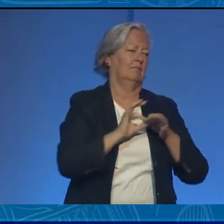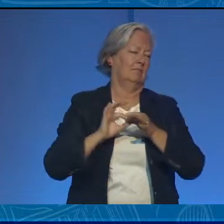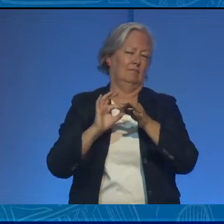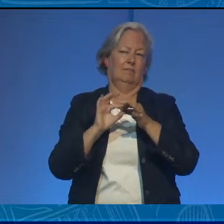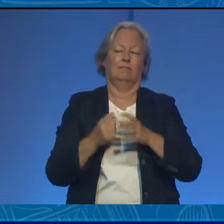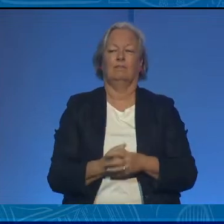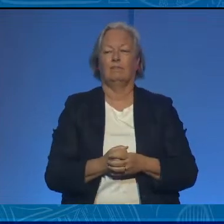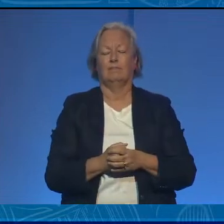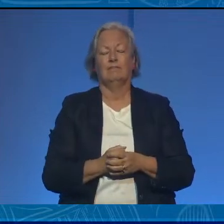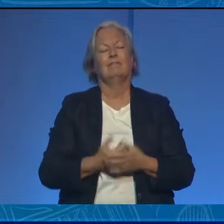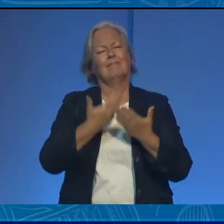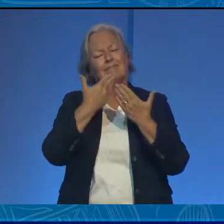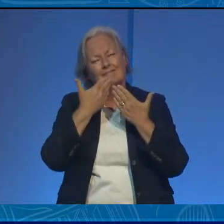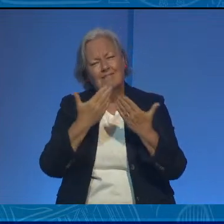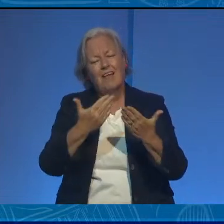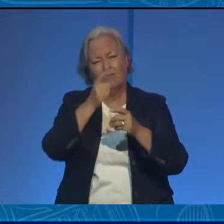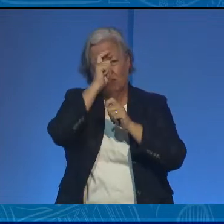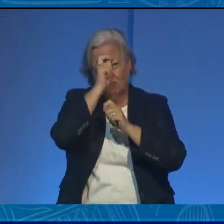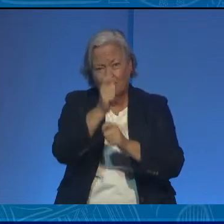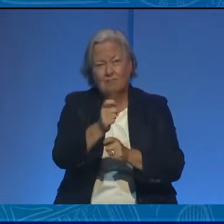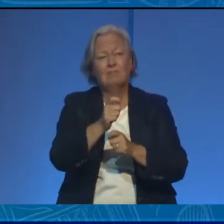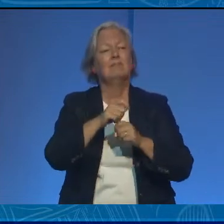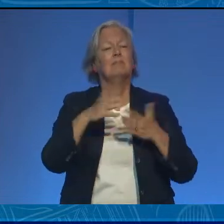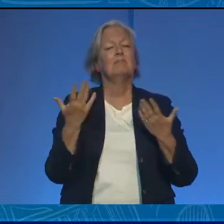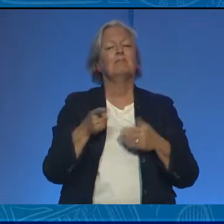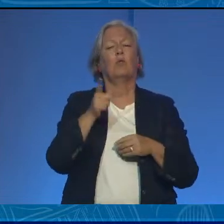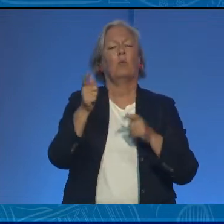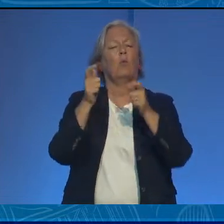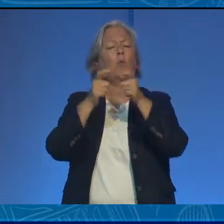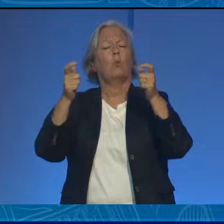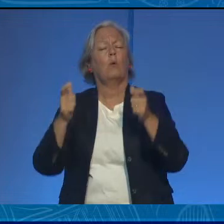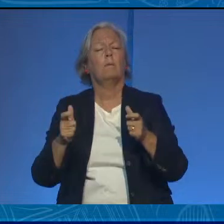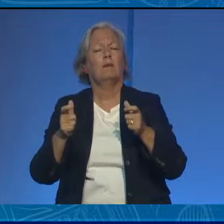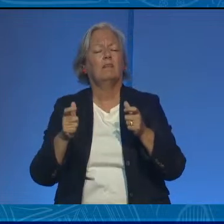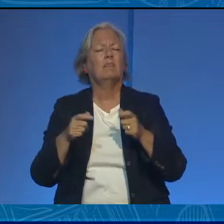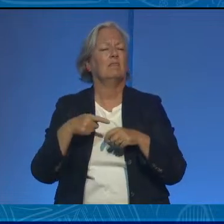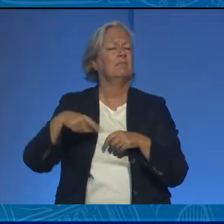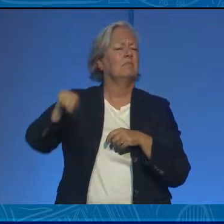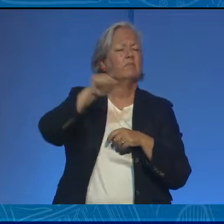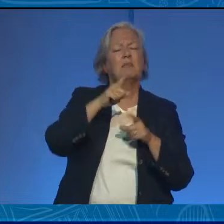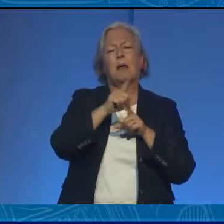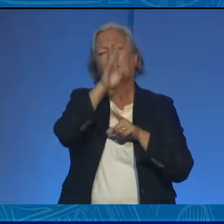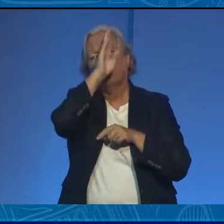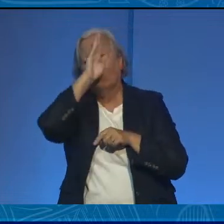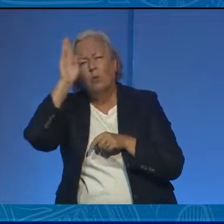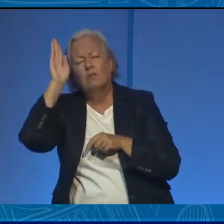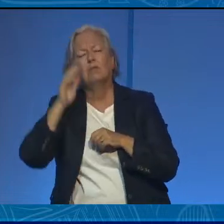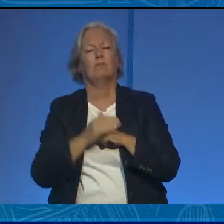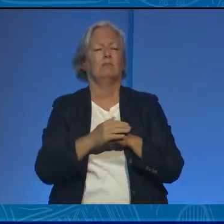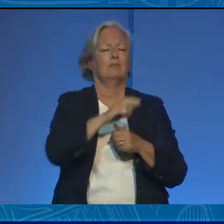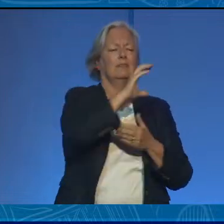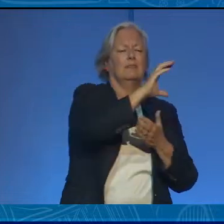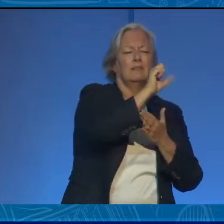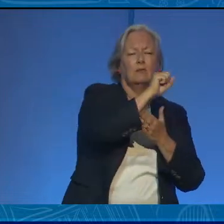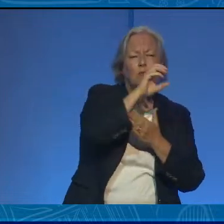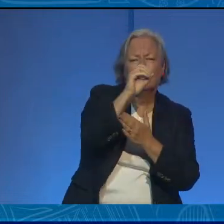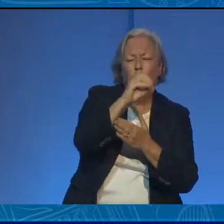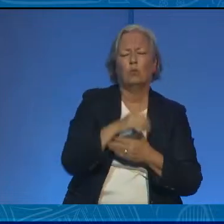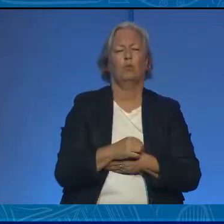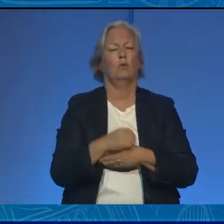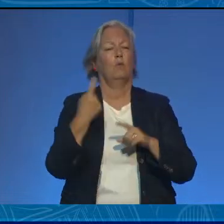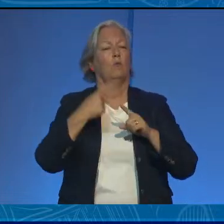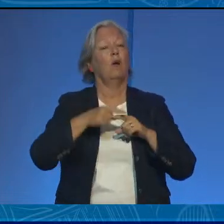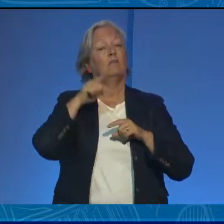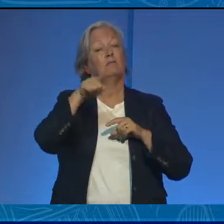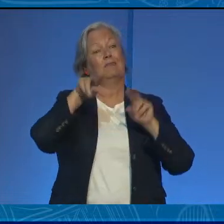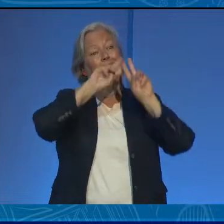sincerest gratitude to our partners in the private sector, academia, civil society, and the international